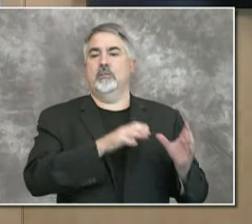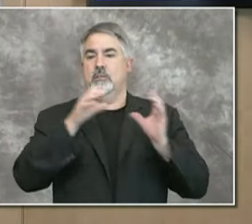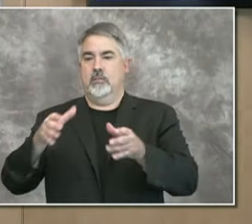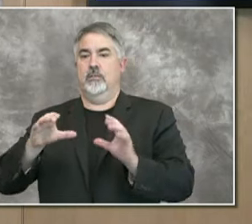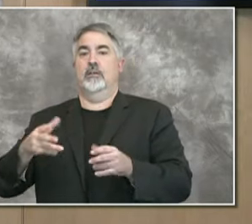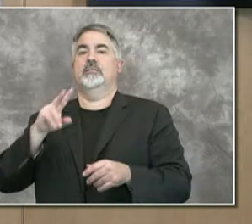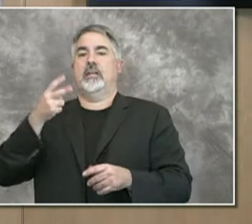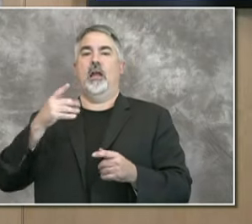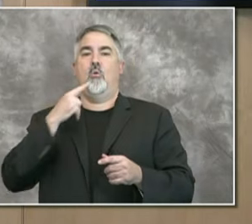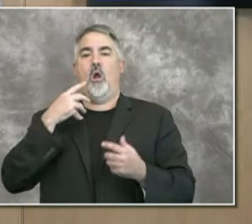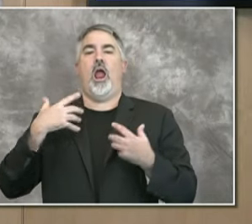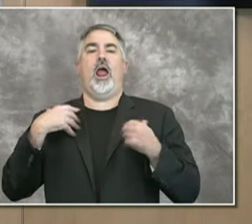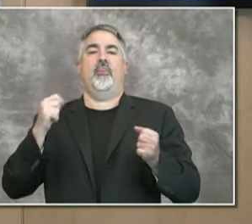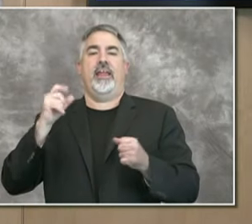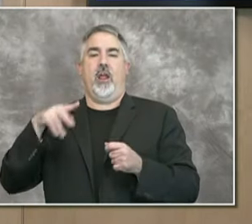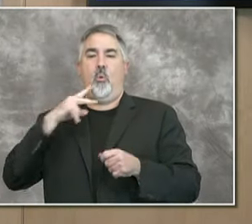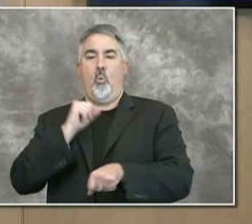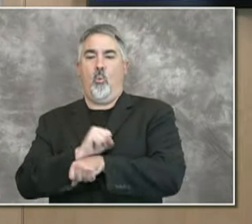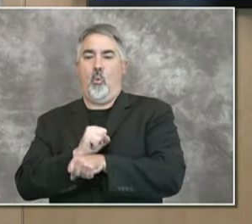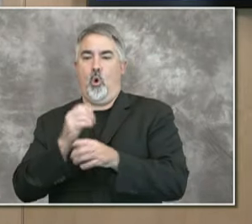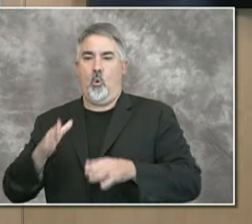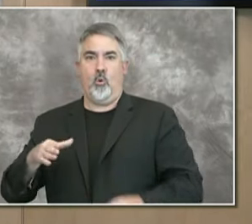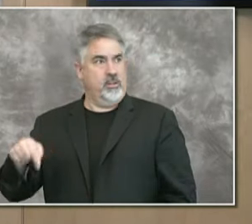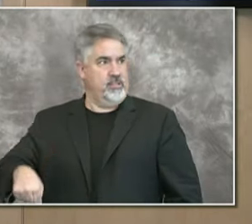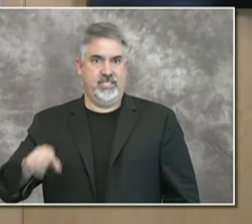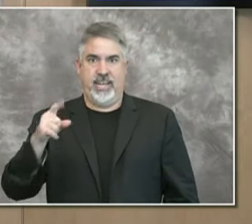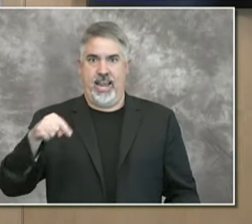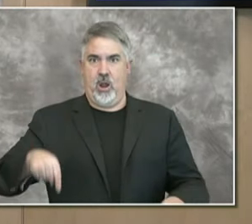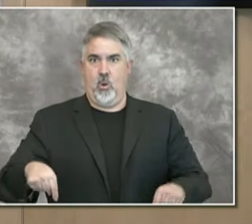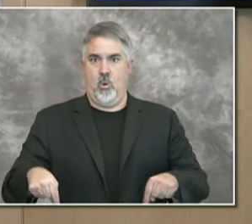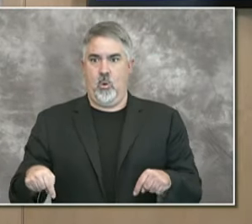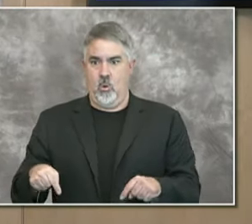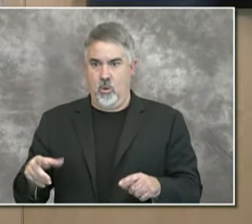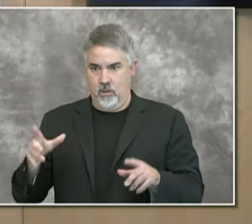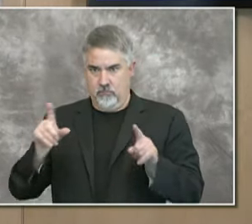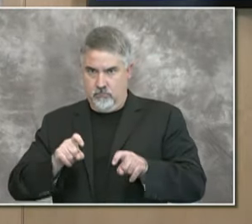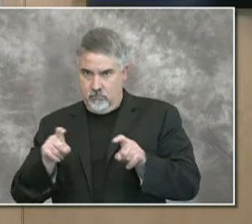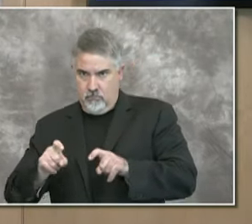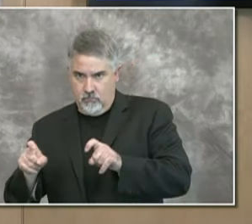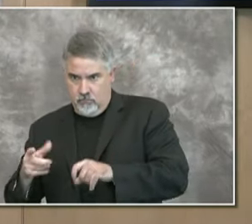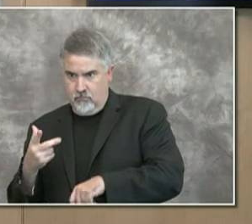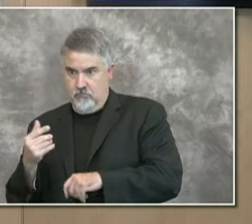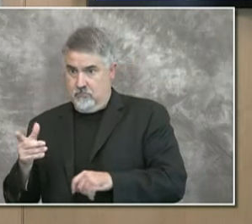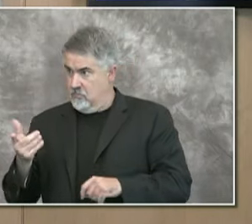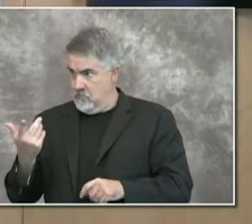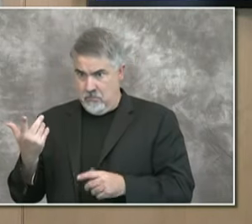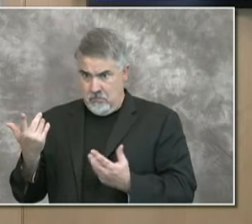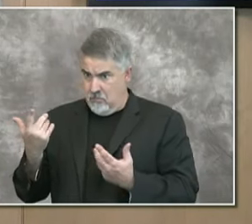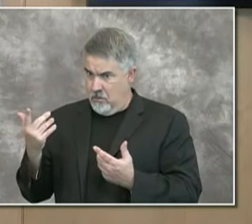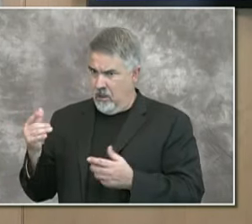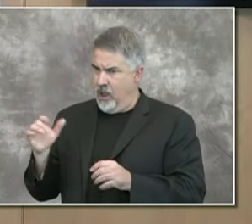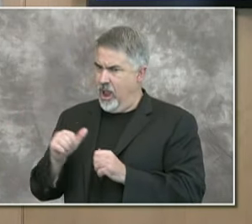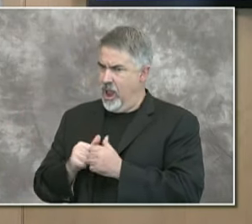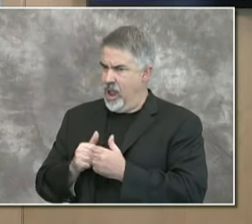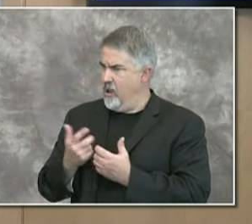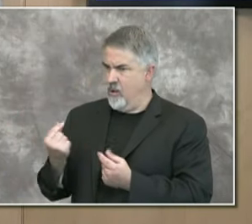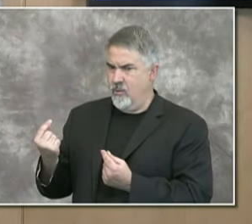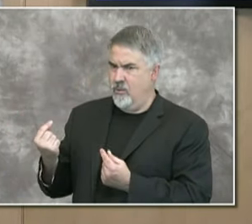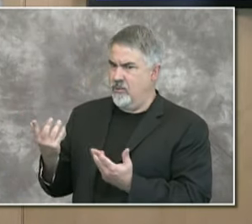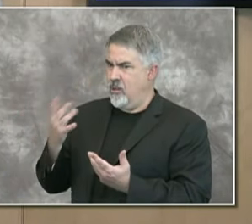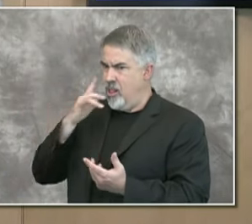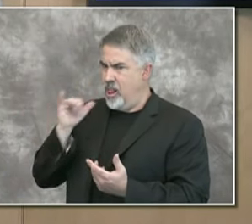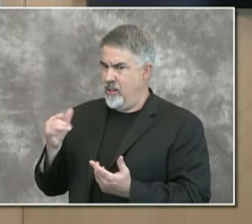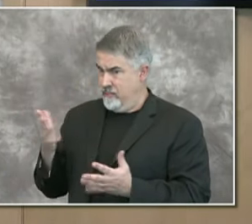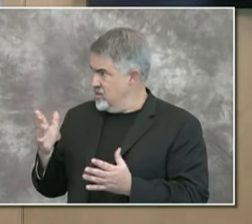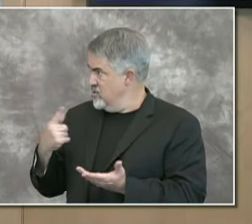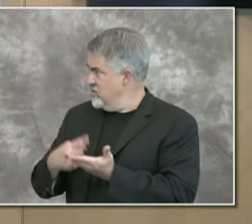San Diego. Have you had any discussions with local health systems and or Inovio about this possibility? And if you haven't discussed it,